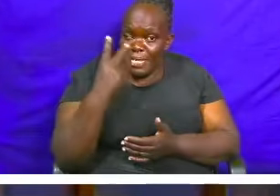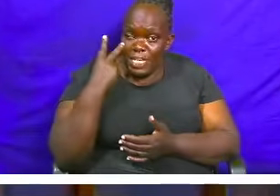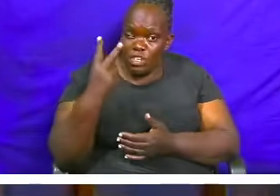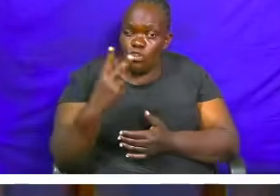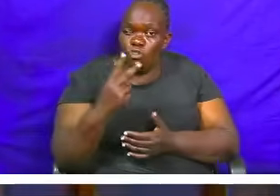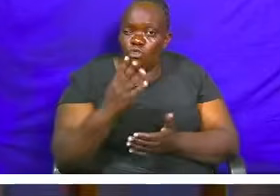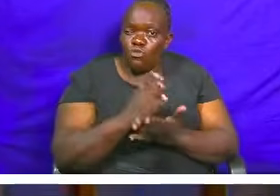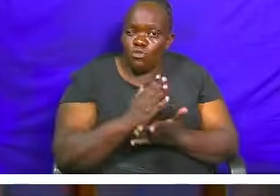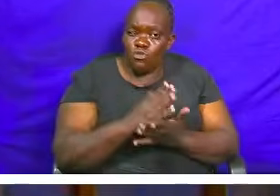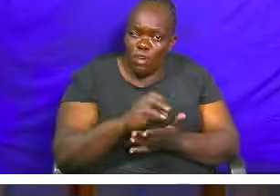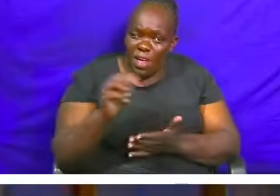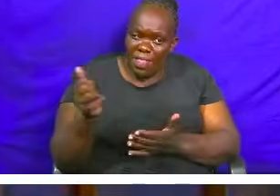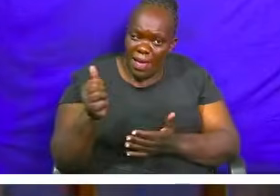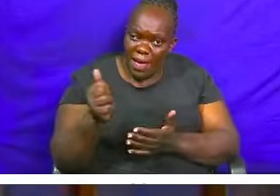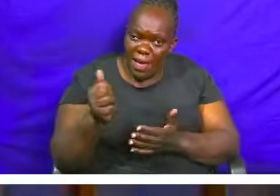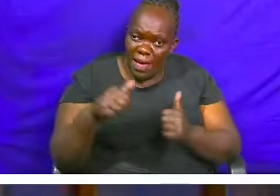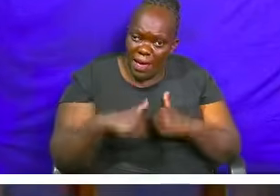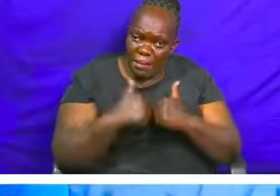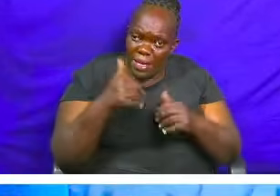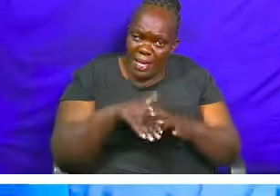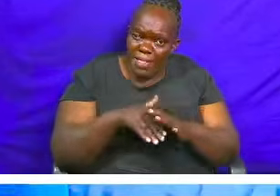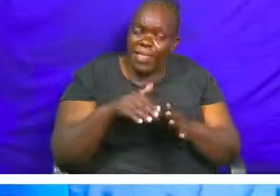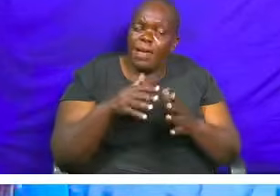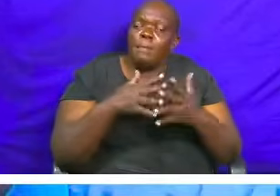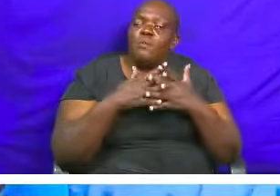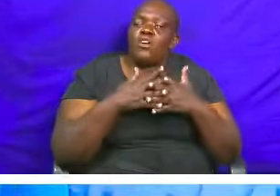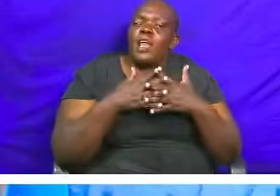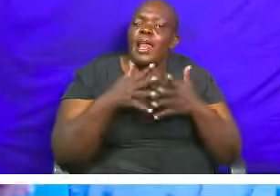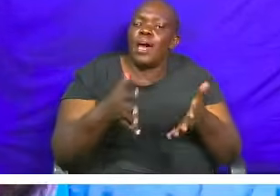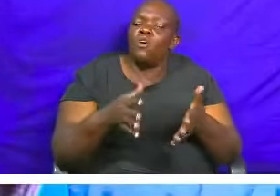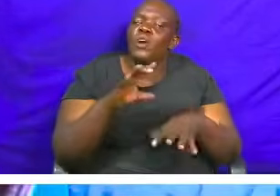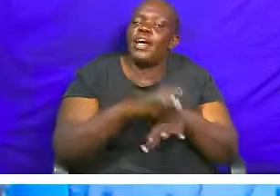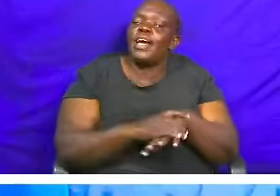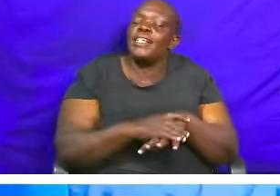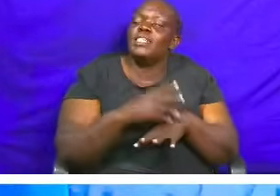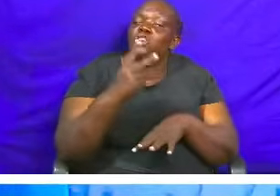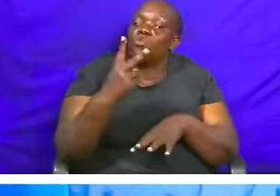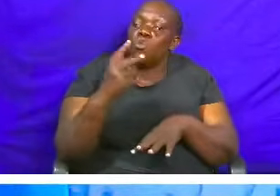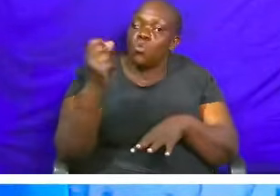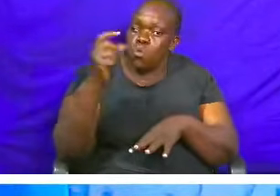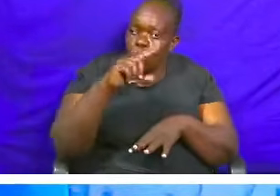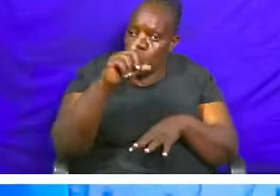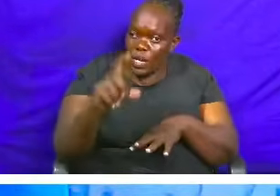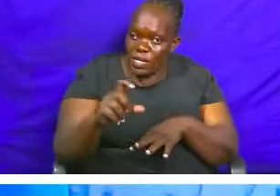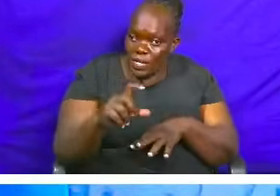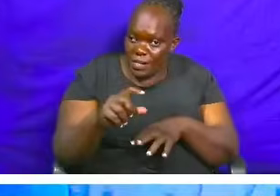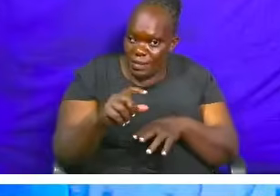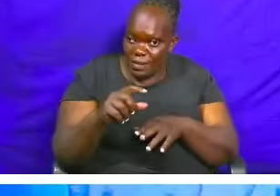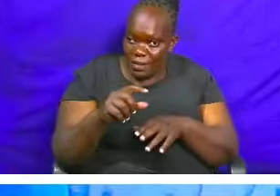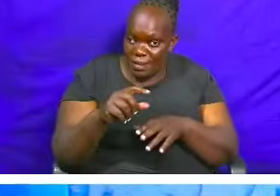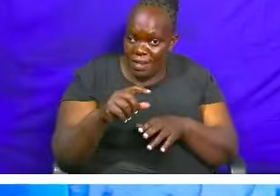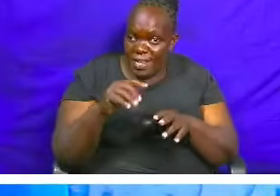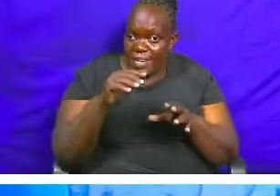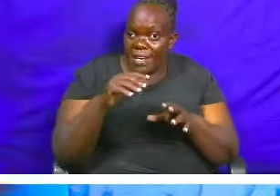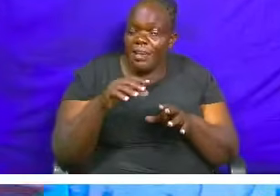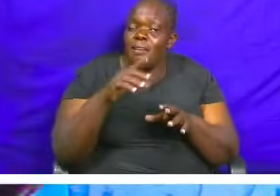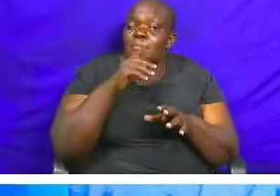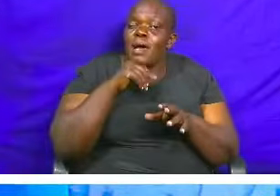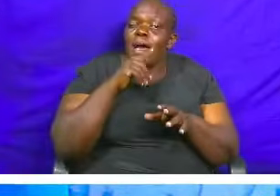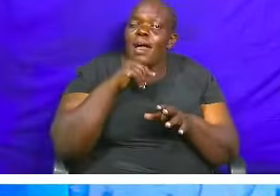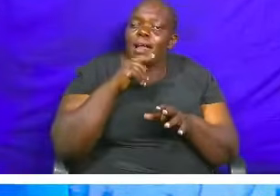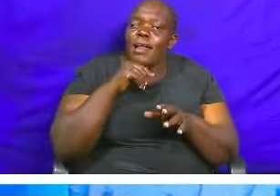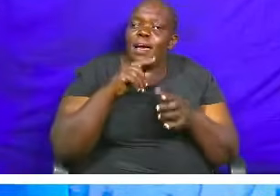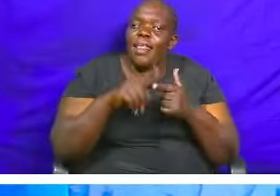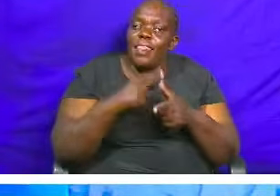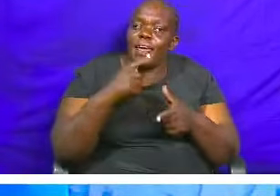Taifa Gas setting up at the port there. Now, we want to get at least 2 questions, maybe one, and then one